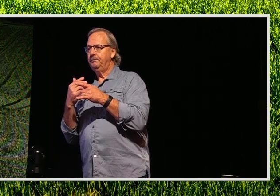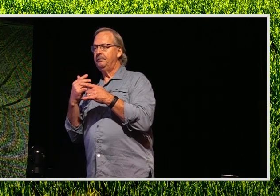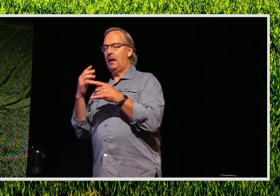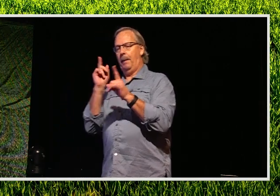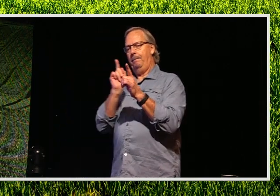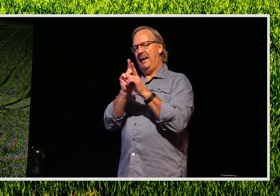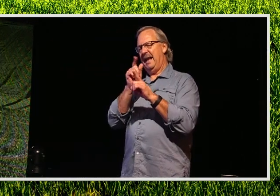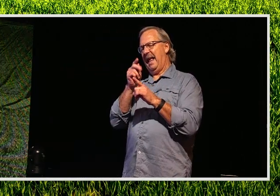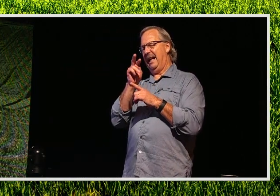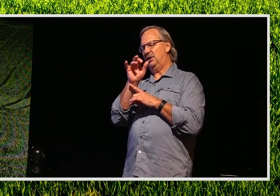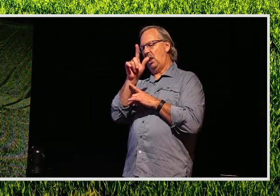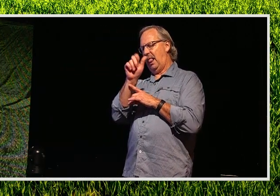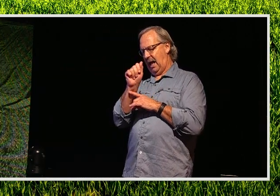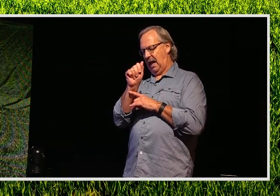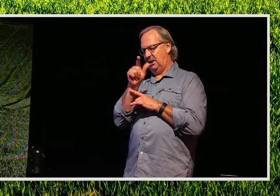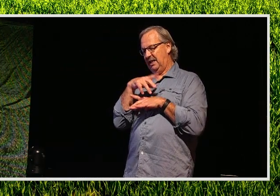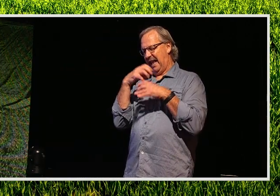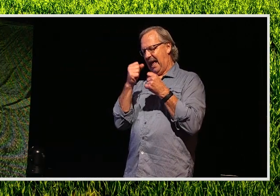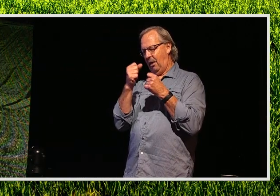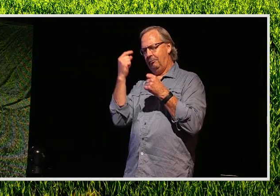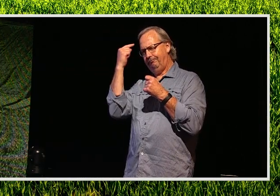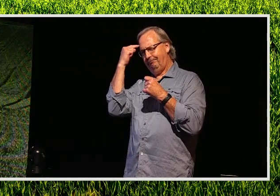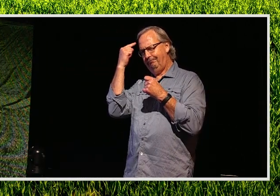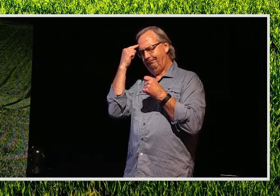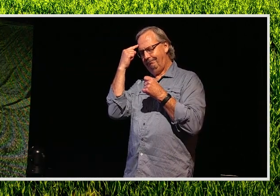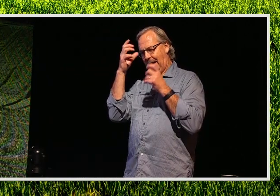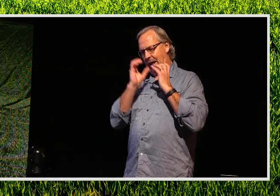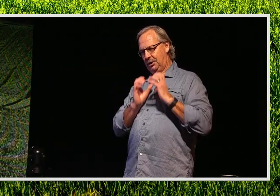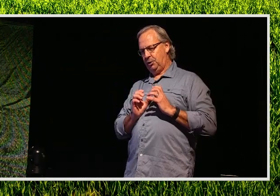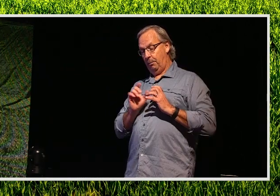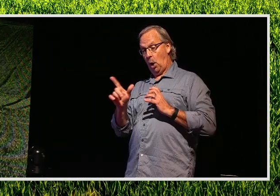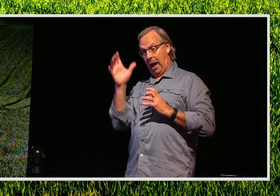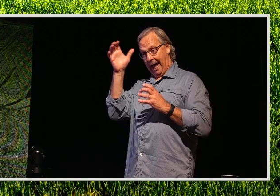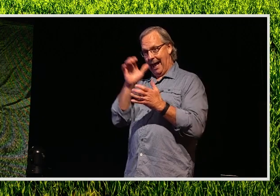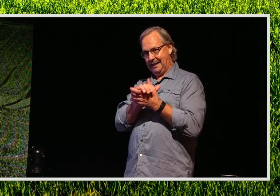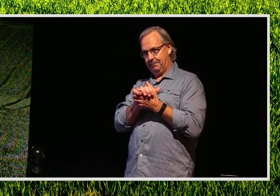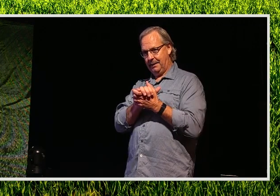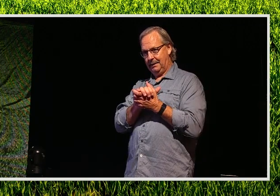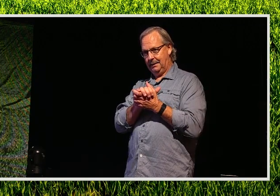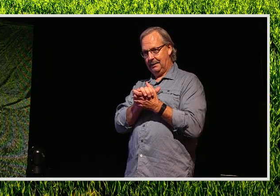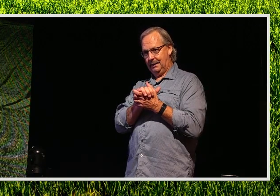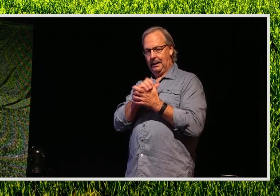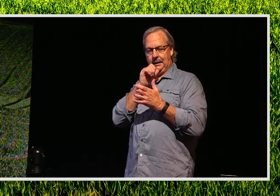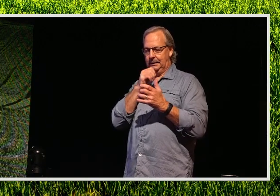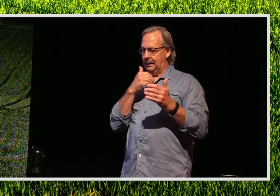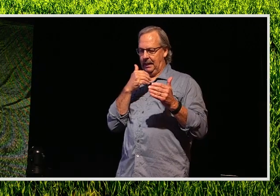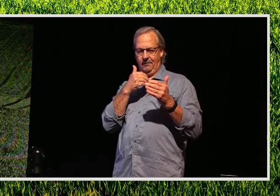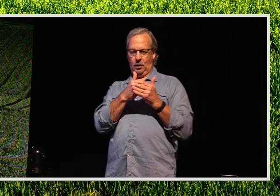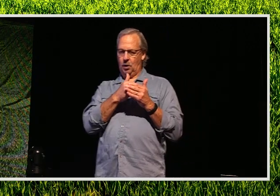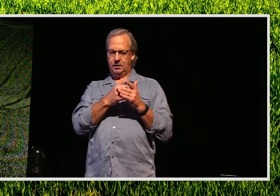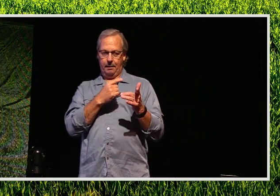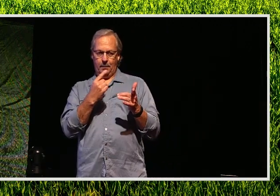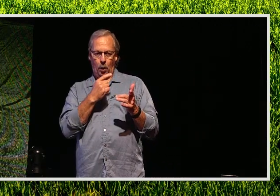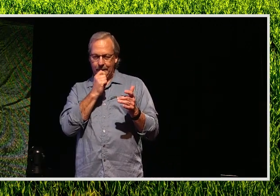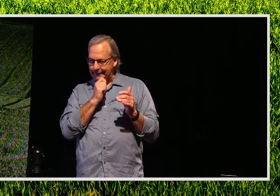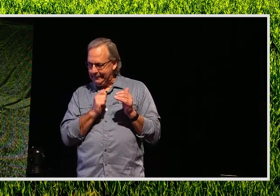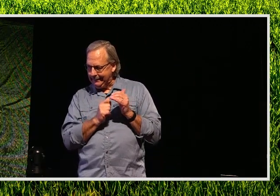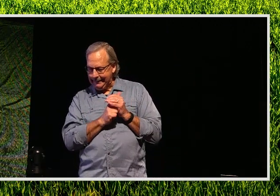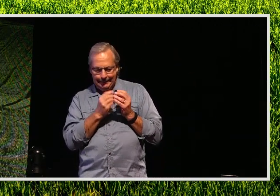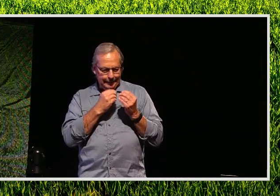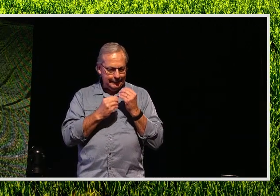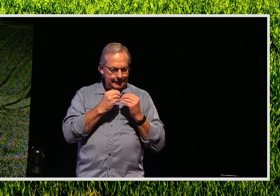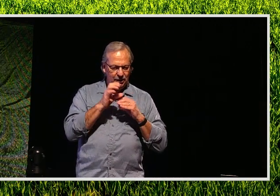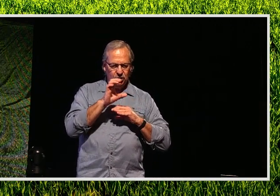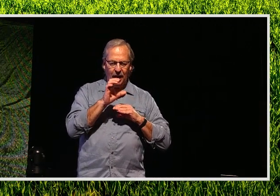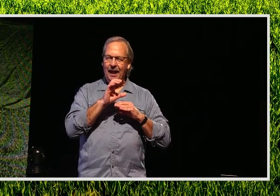Angela. Angela is a health-conscious consumer. Her husband, not even close. He's always sneaking chocolate, always eating